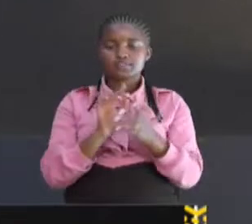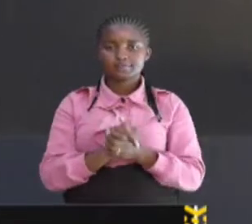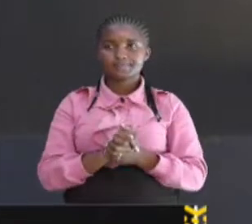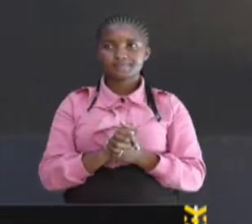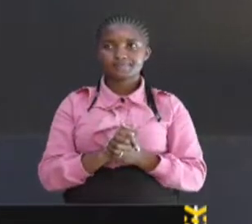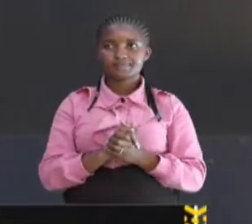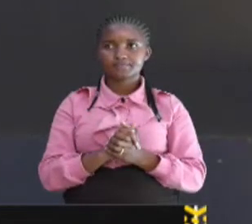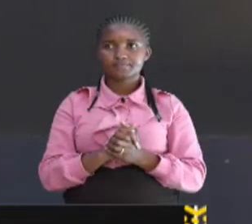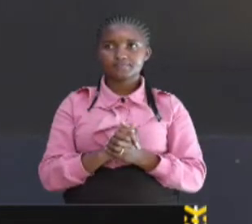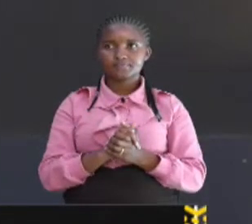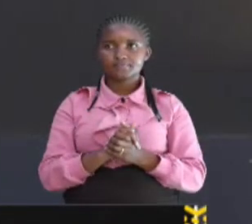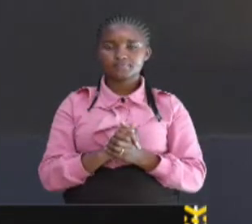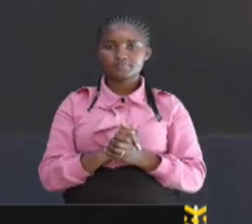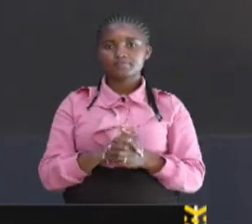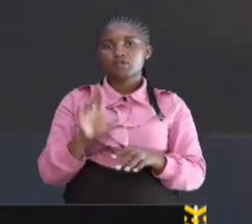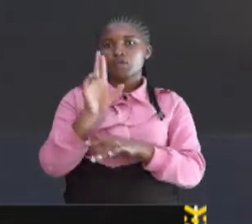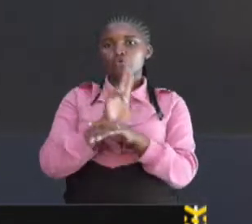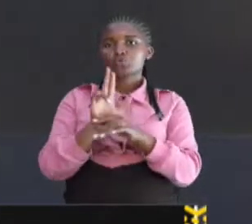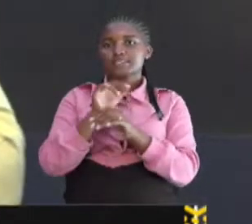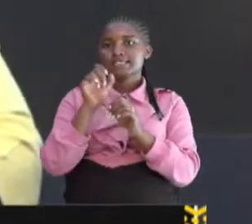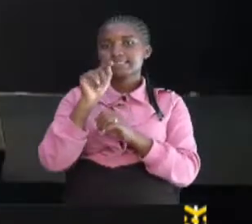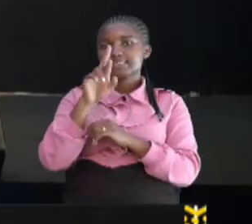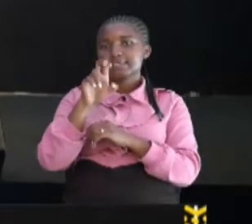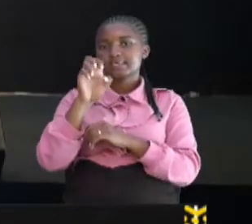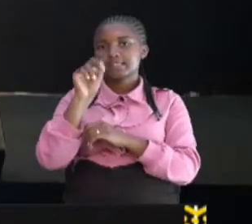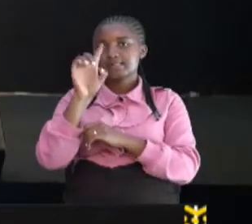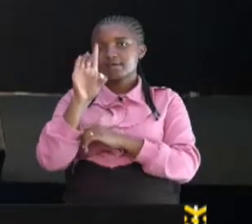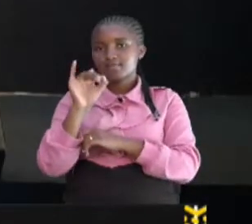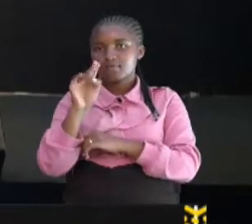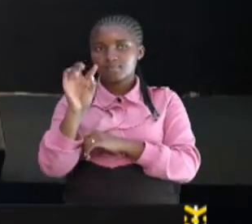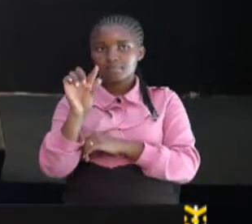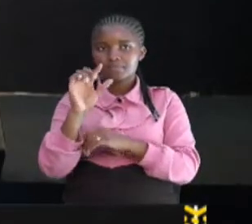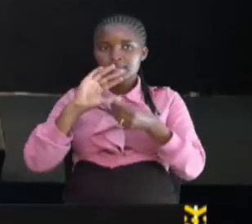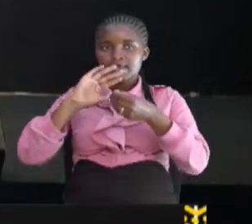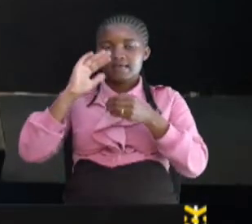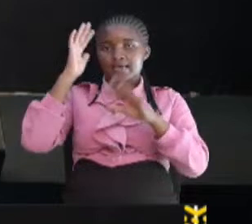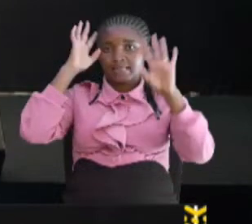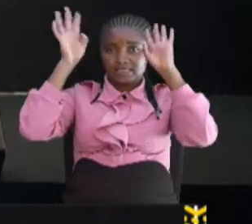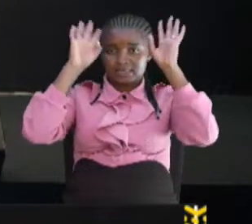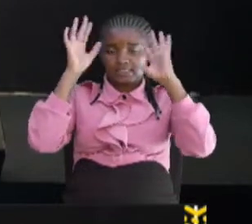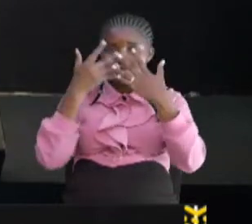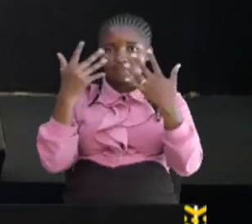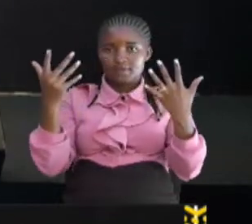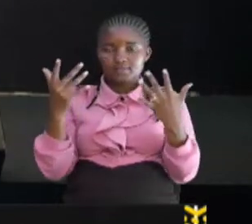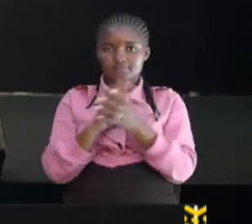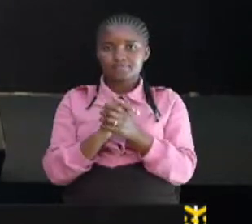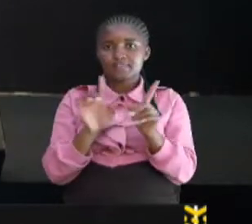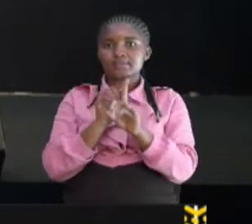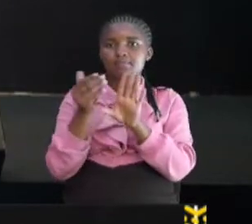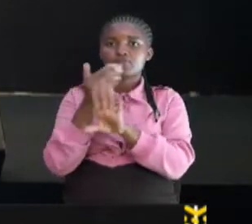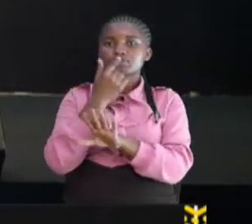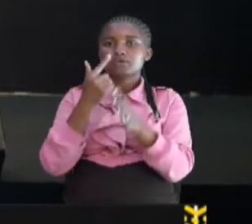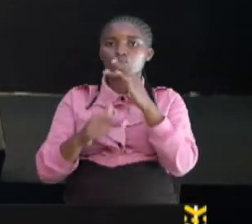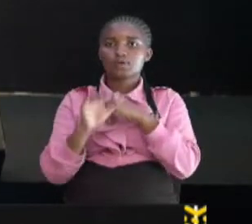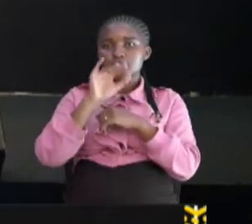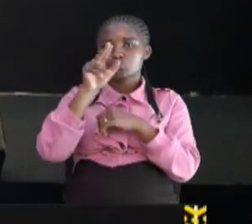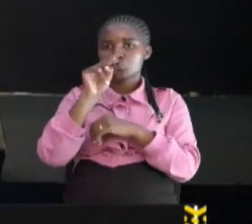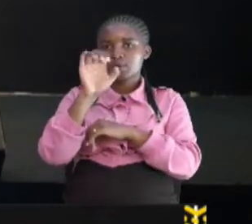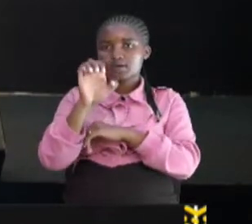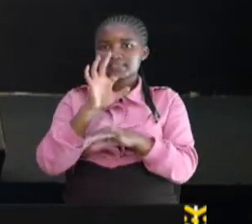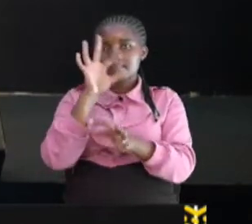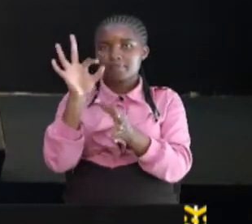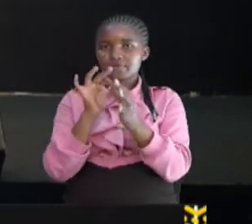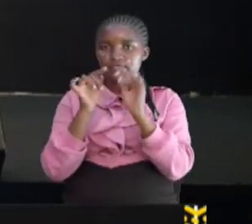shooting in-app and using trending creative tools and effects to ensure, native feel. Just like I was saying earlier, June Claire is a